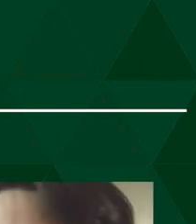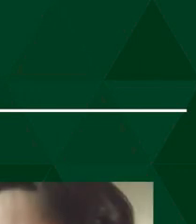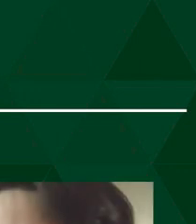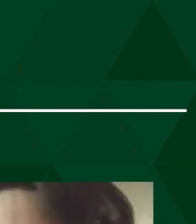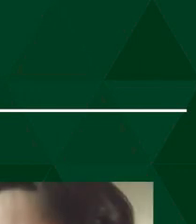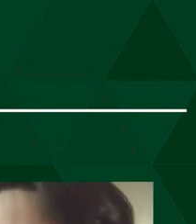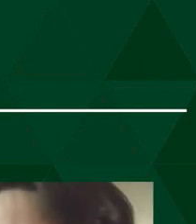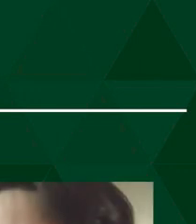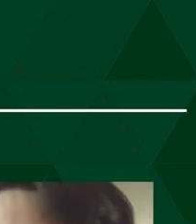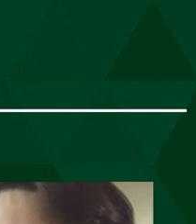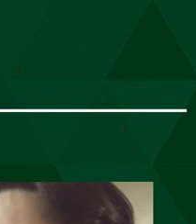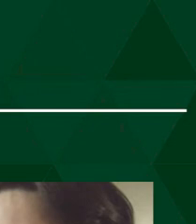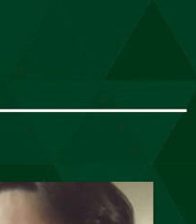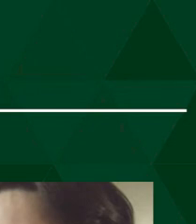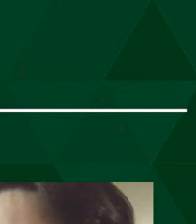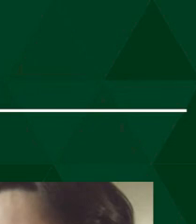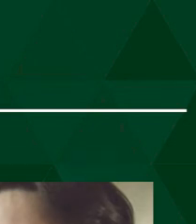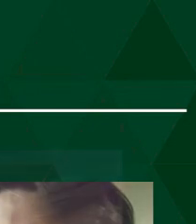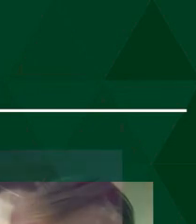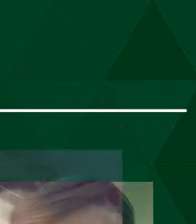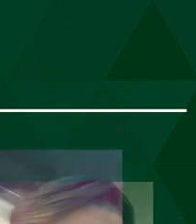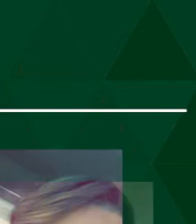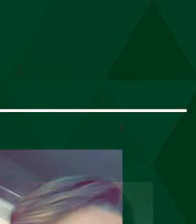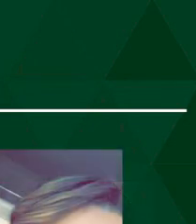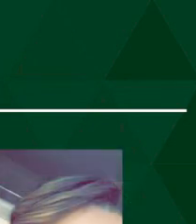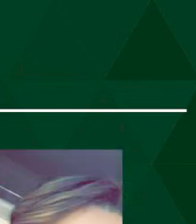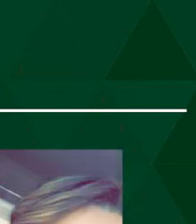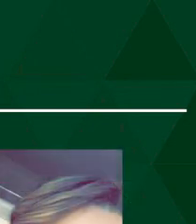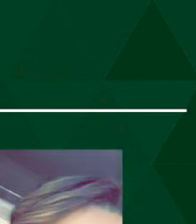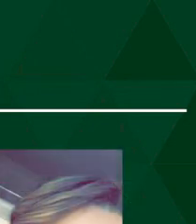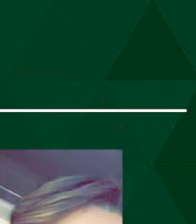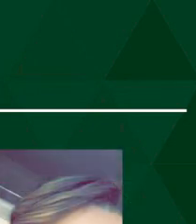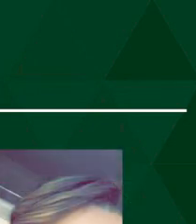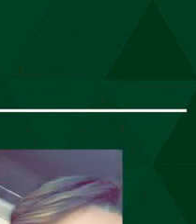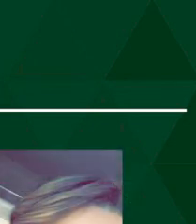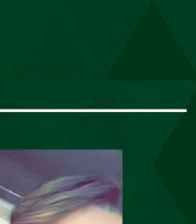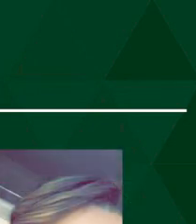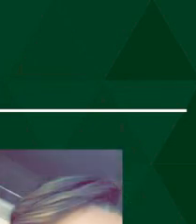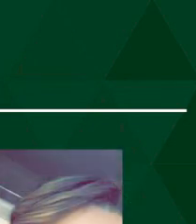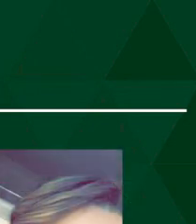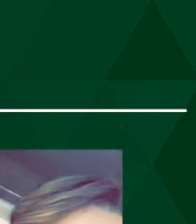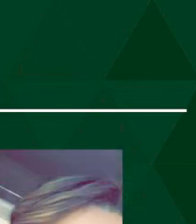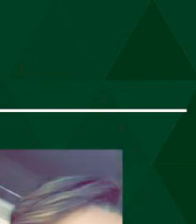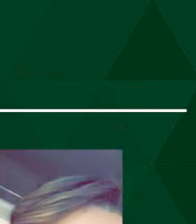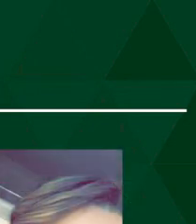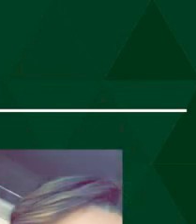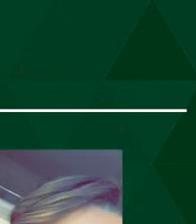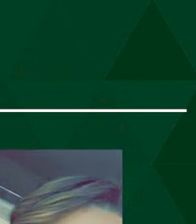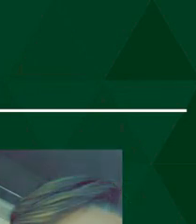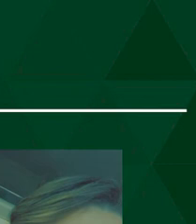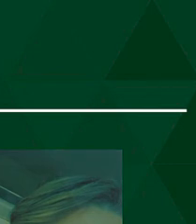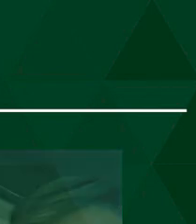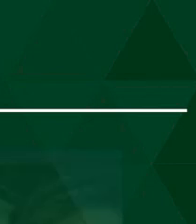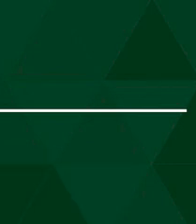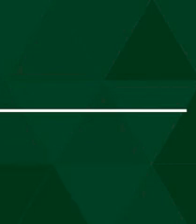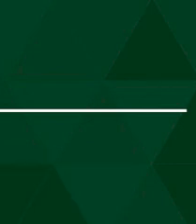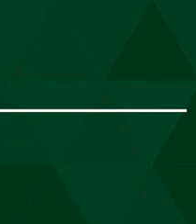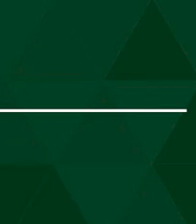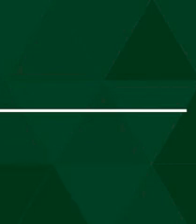victoria marion foster abigail rose goyet